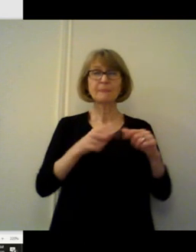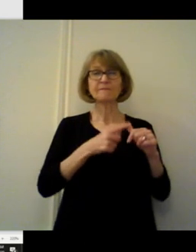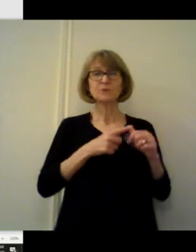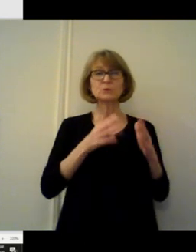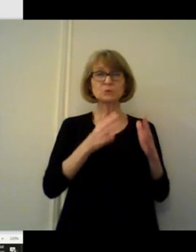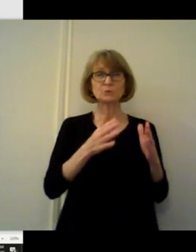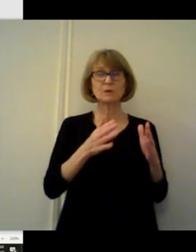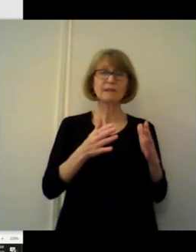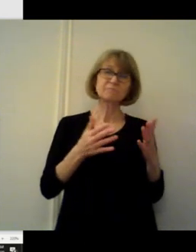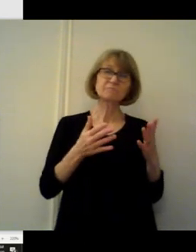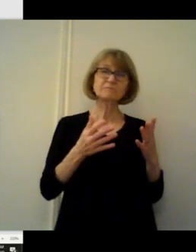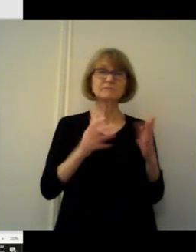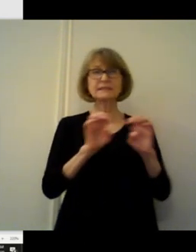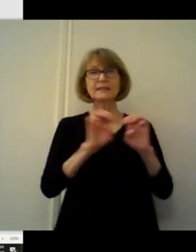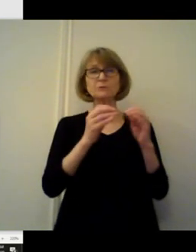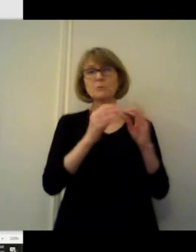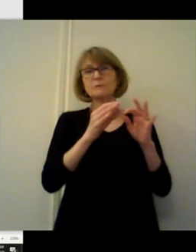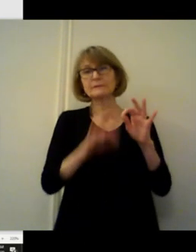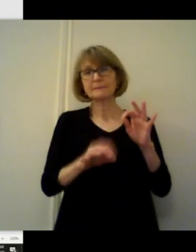because it makes the equation easier to work with.